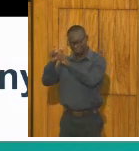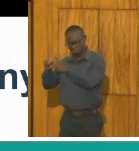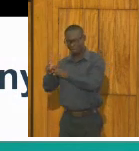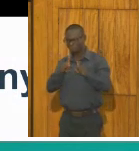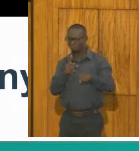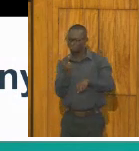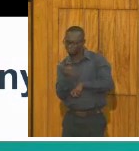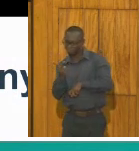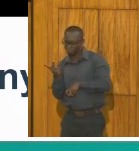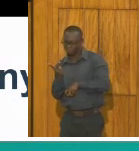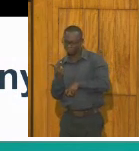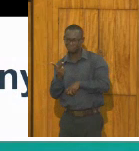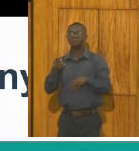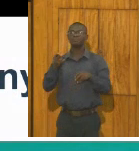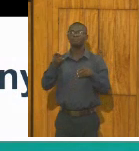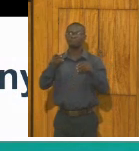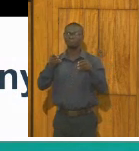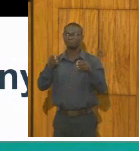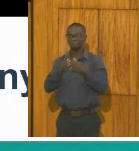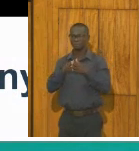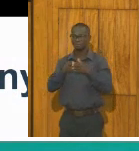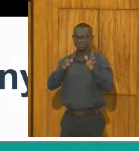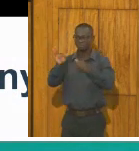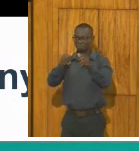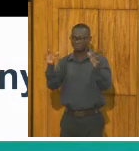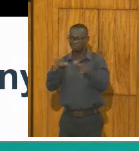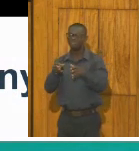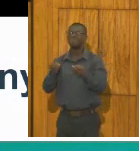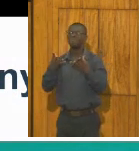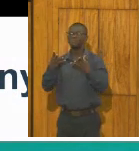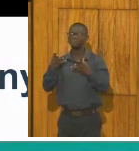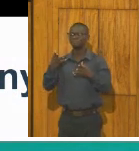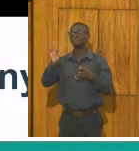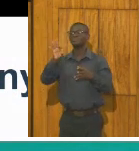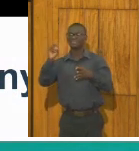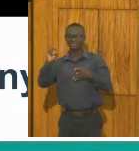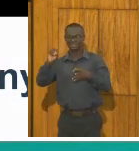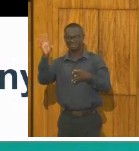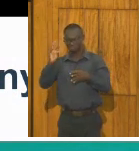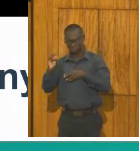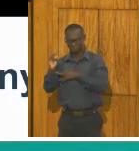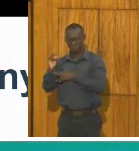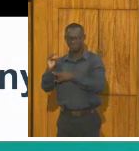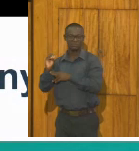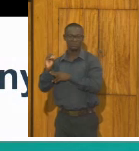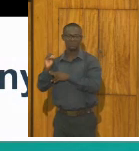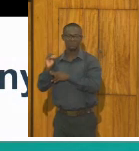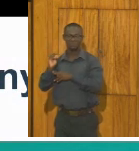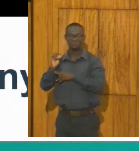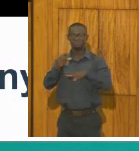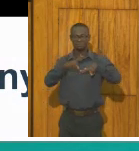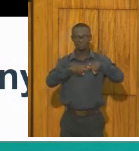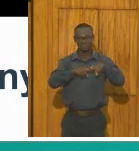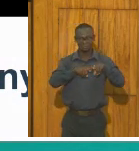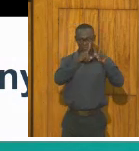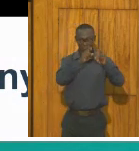ANC attendance in the country is well over 90%, while the HIV testing was well